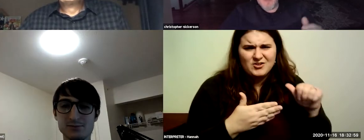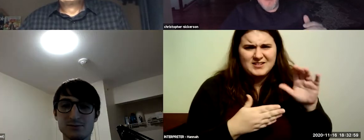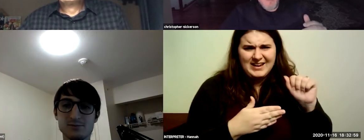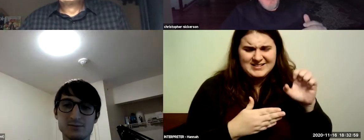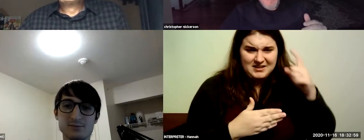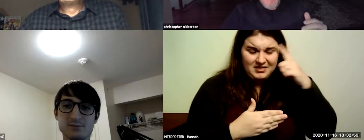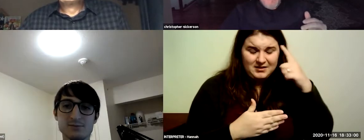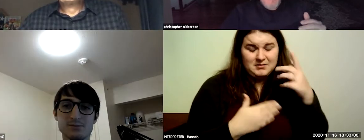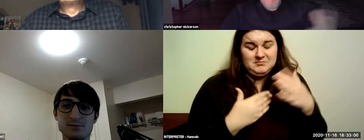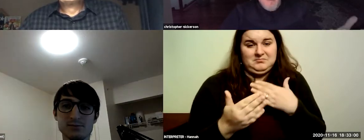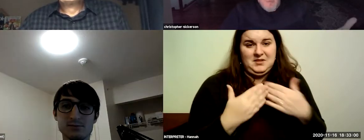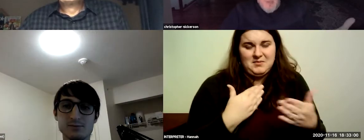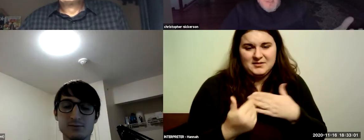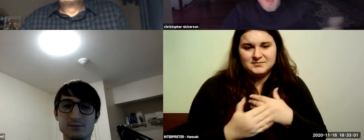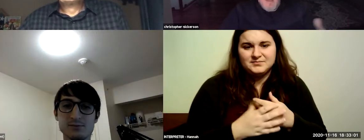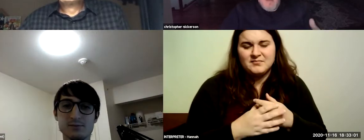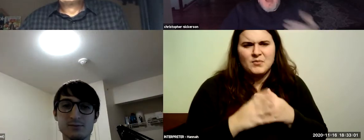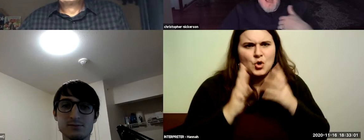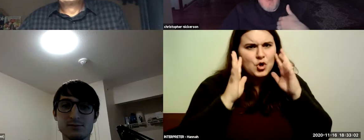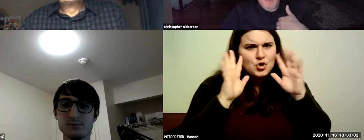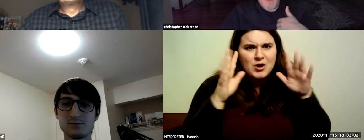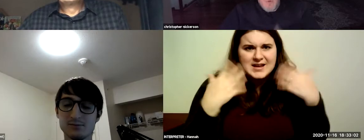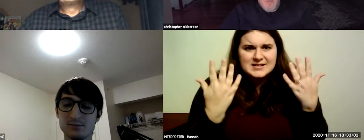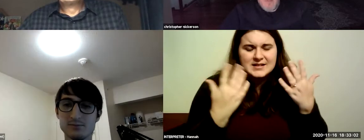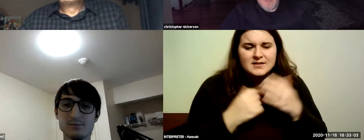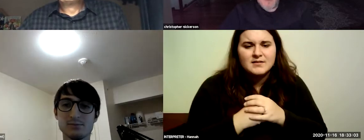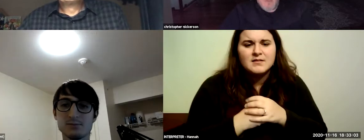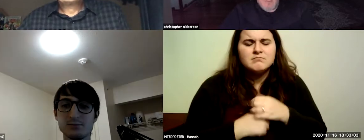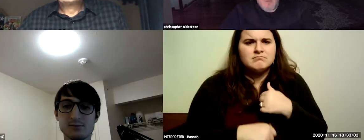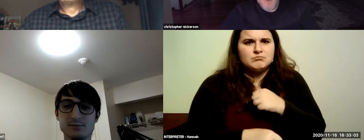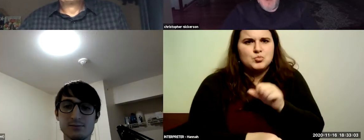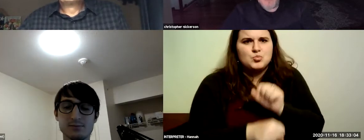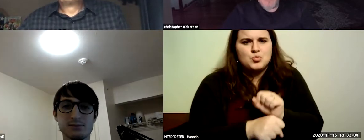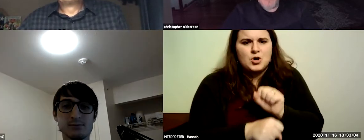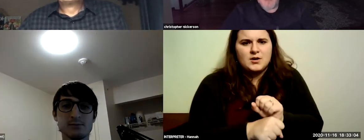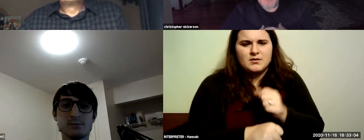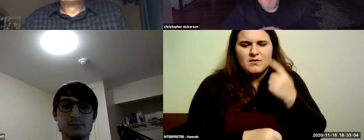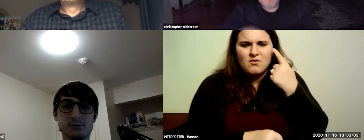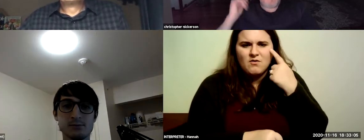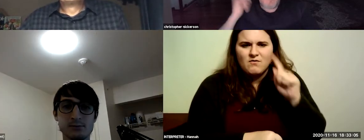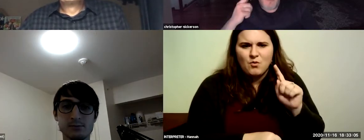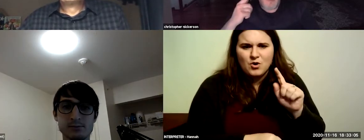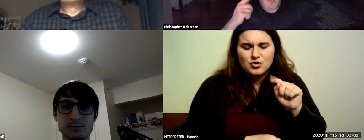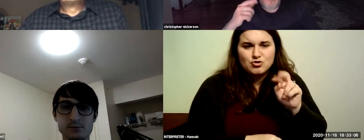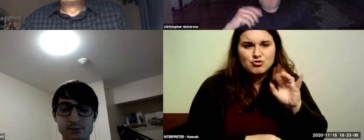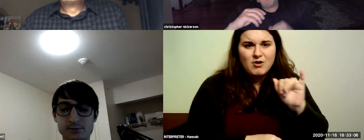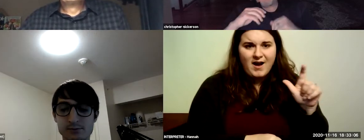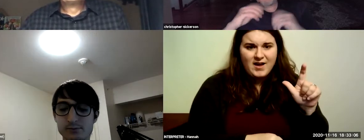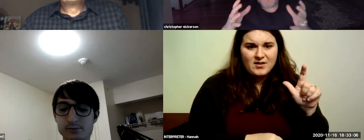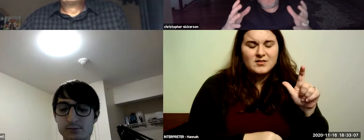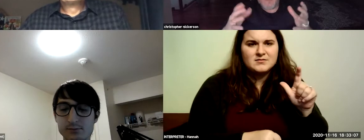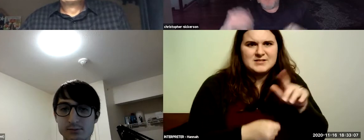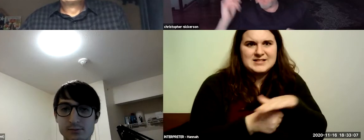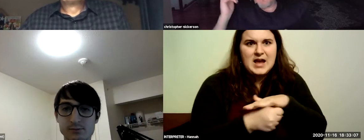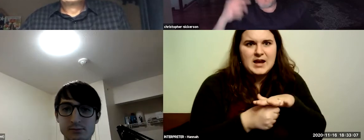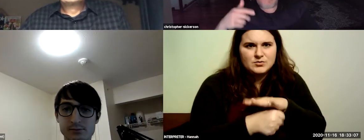But it was crazy. And I was working there as a trial site coordinator. So my job was to go to the trial site, like